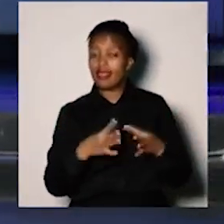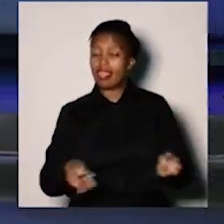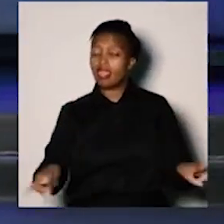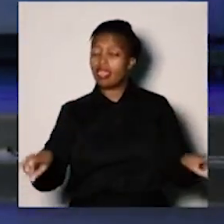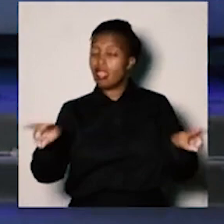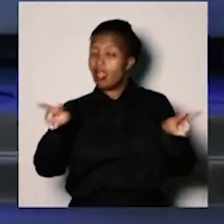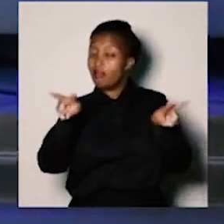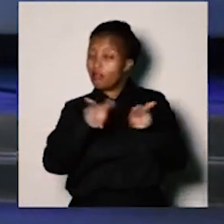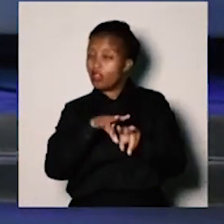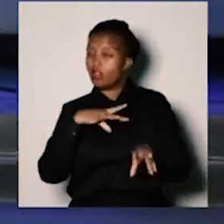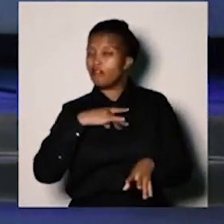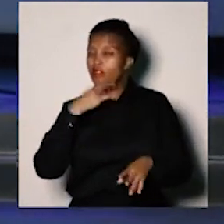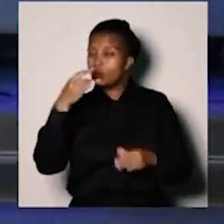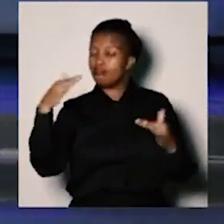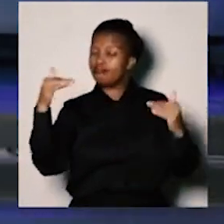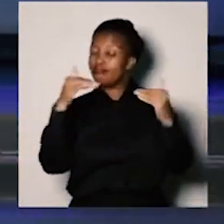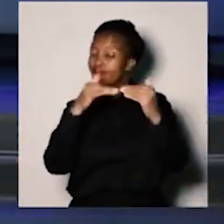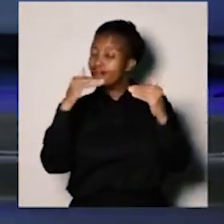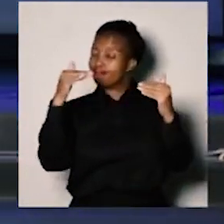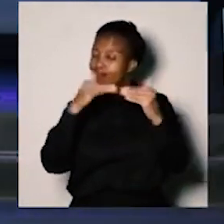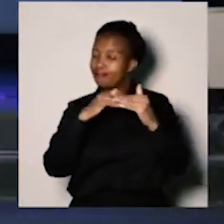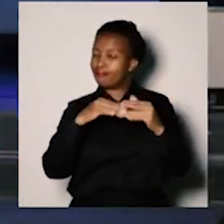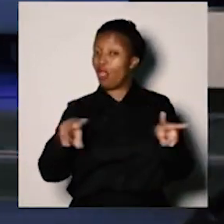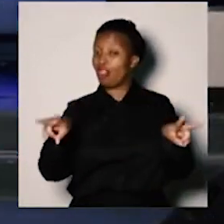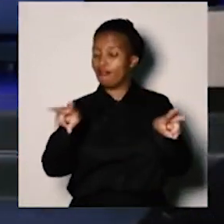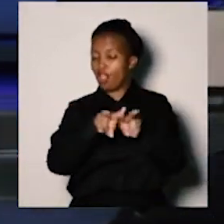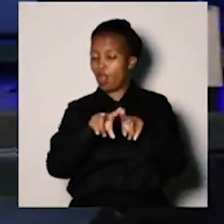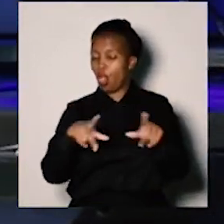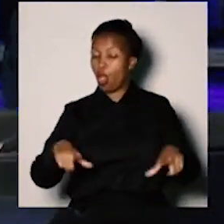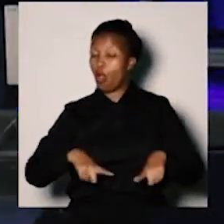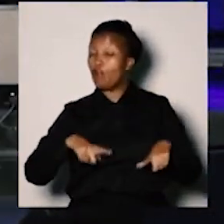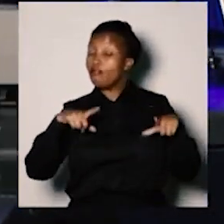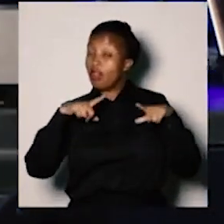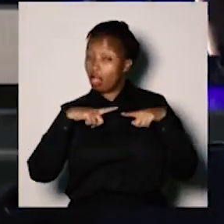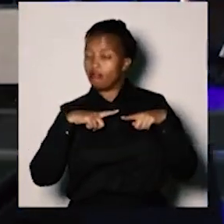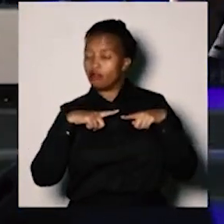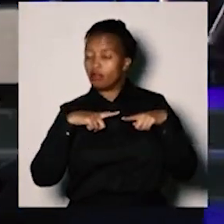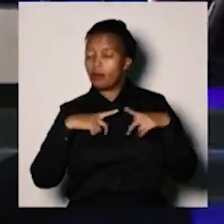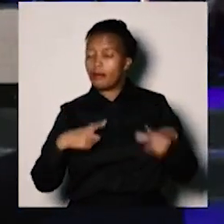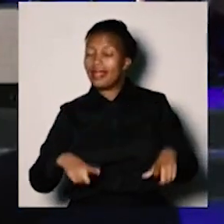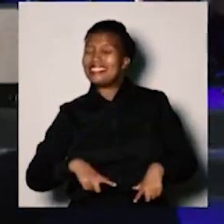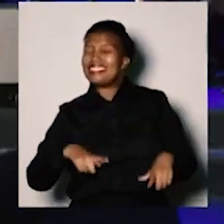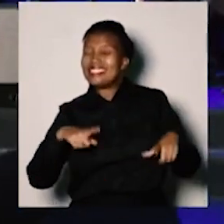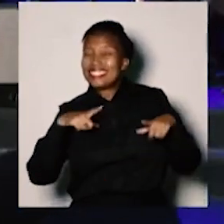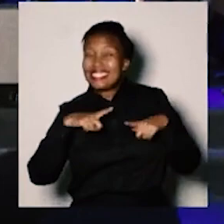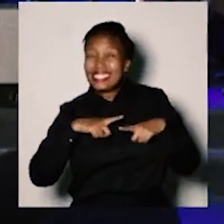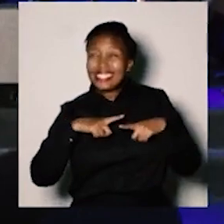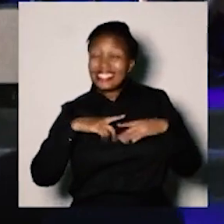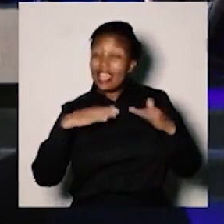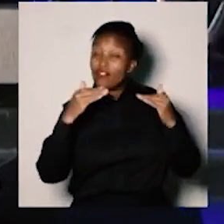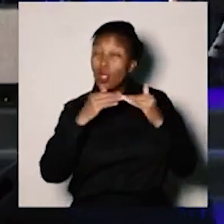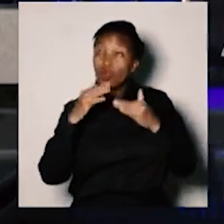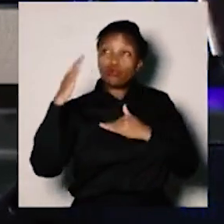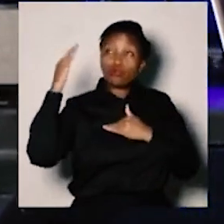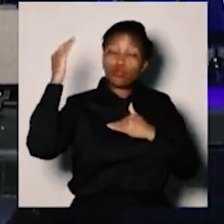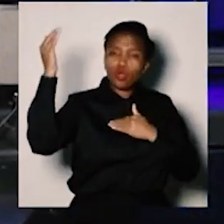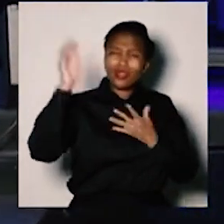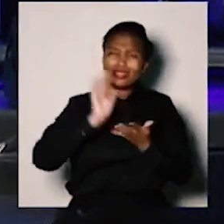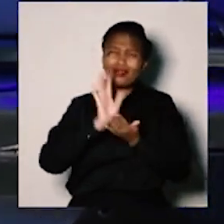value of life. Because life, in God's terms, is not just the material wealth. It goes beyond